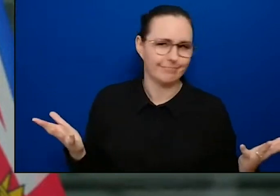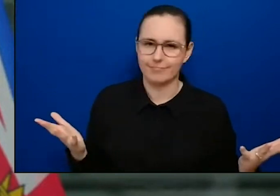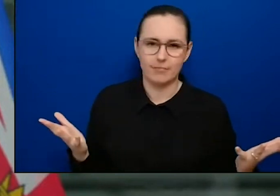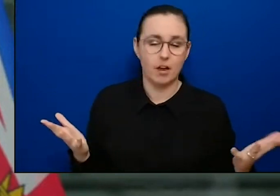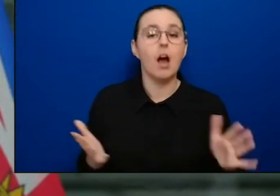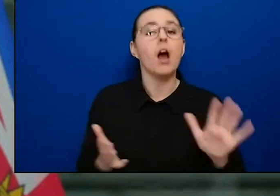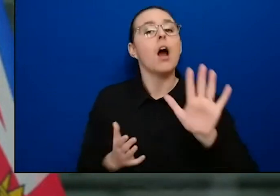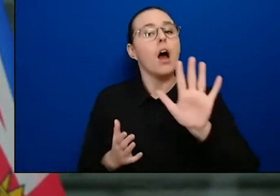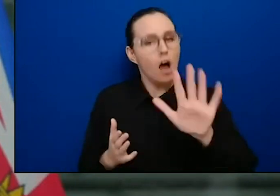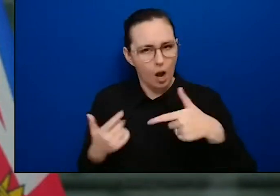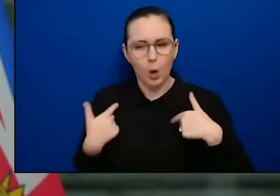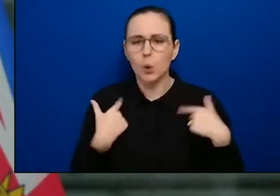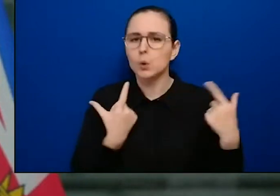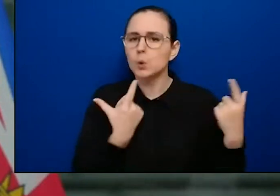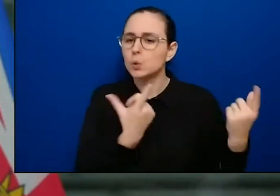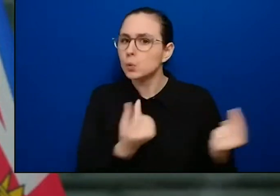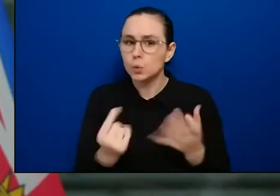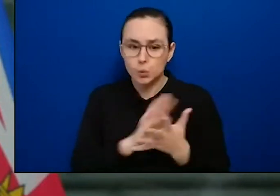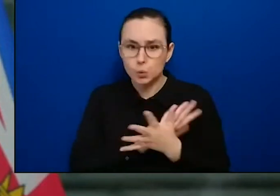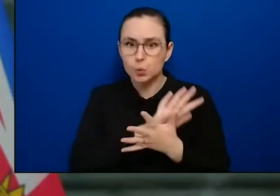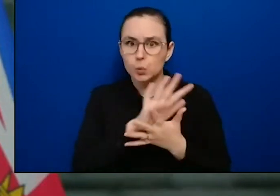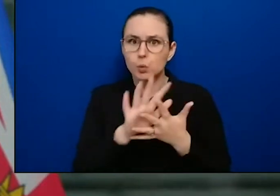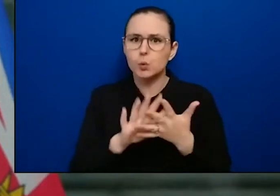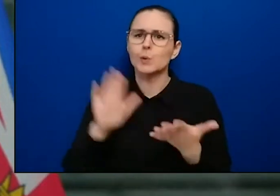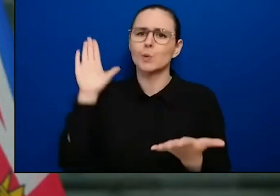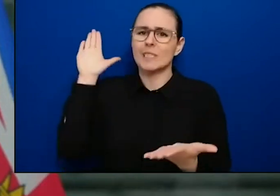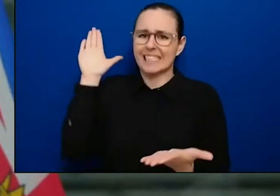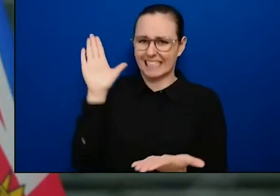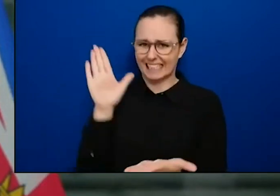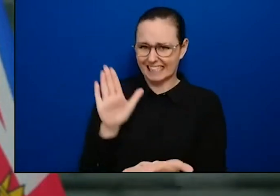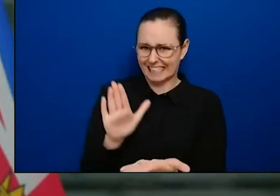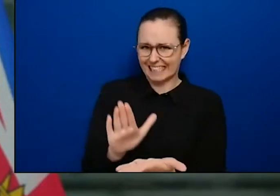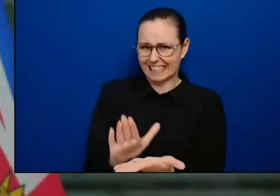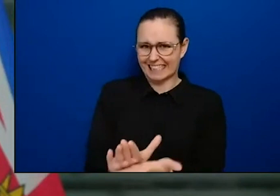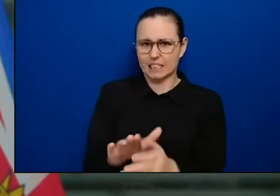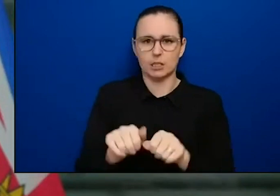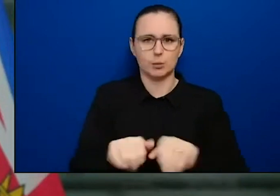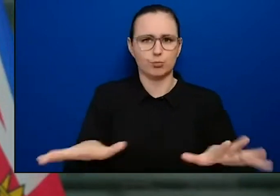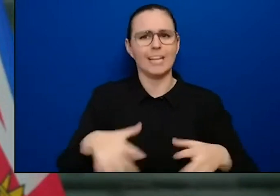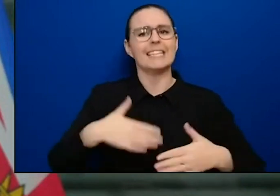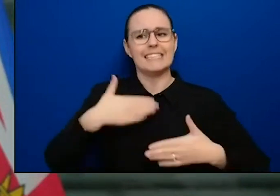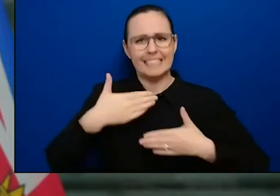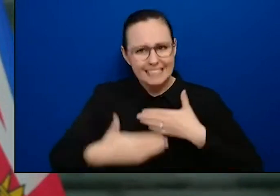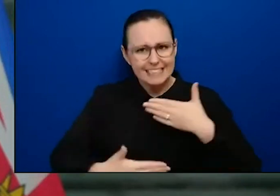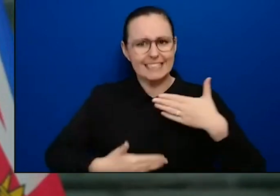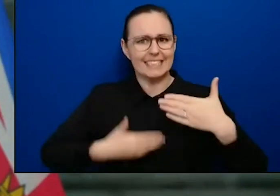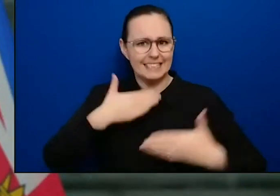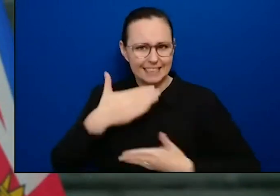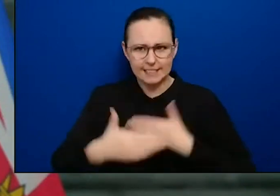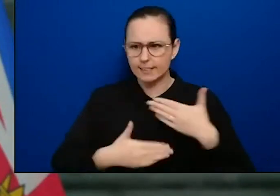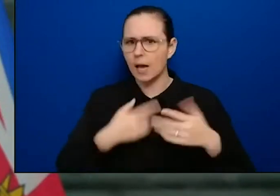exactly where the virus is now, where this variant of concern is, and that's one of the things we've been doing.